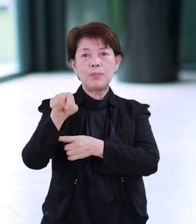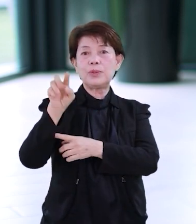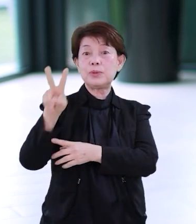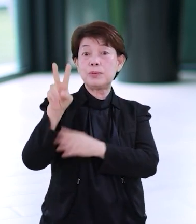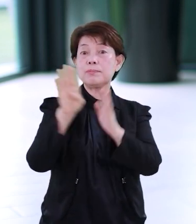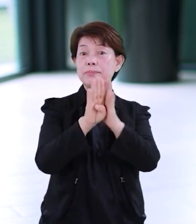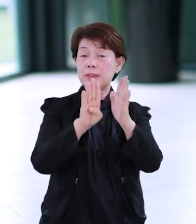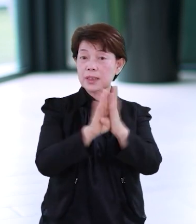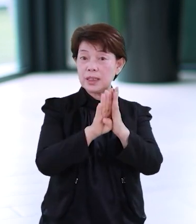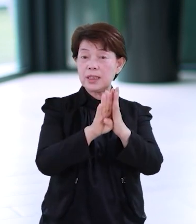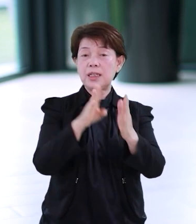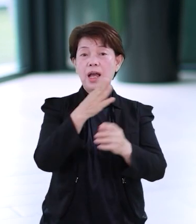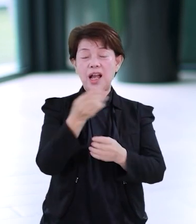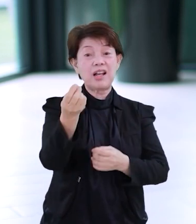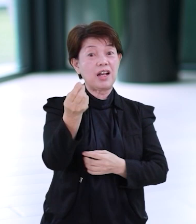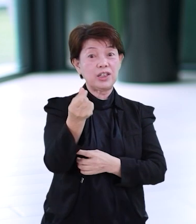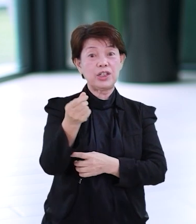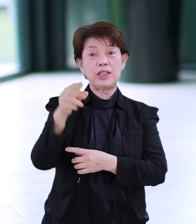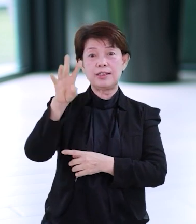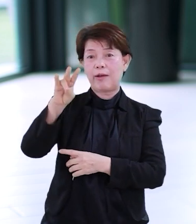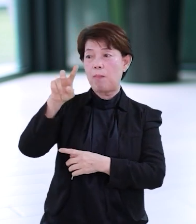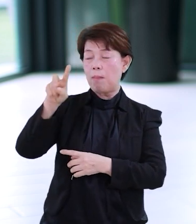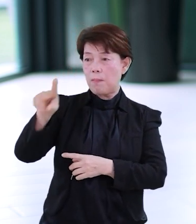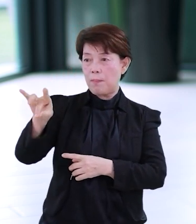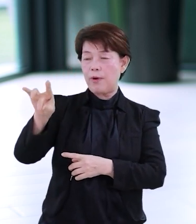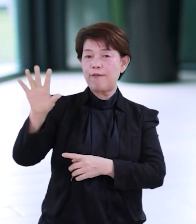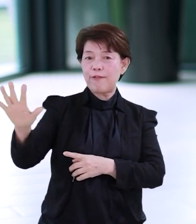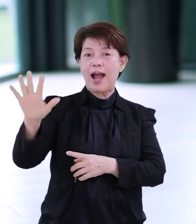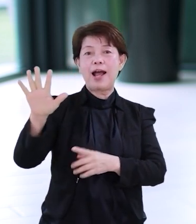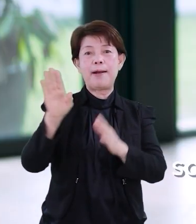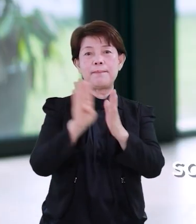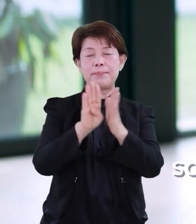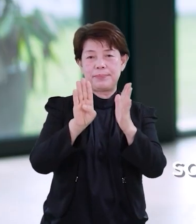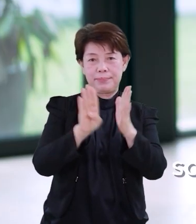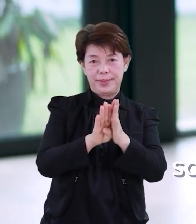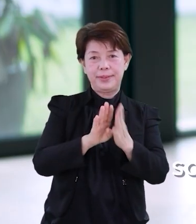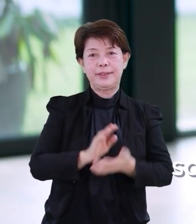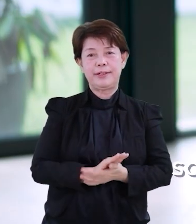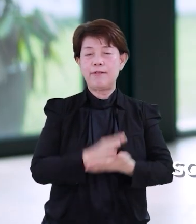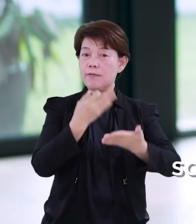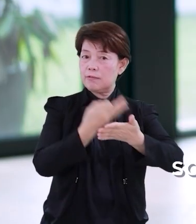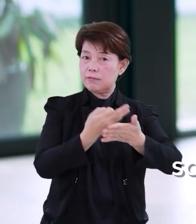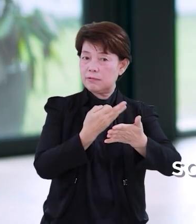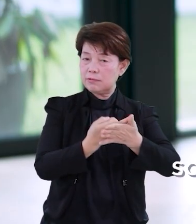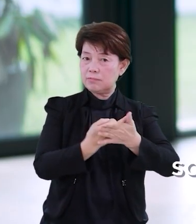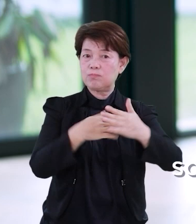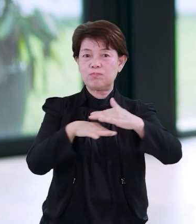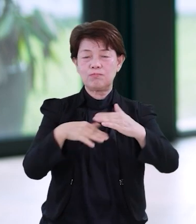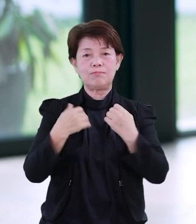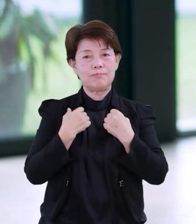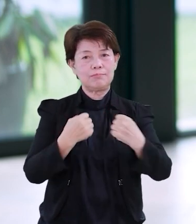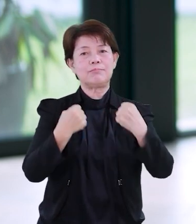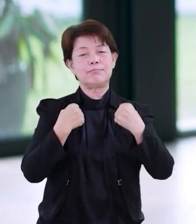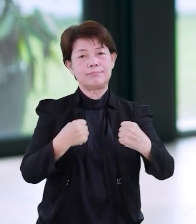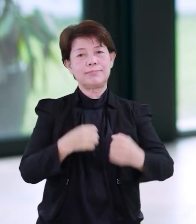of around 1.2 billion and cash in hand of around 7.5 billion ringgit. So a fairly well financially positioned company